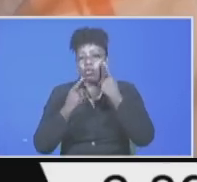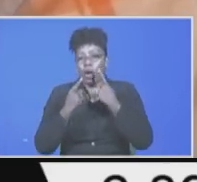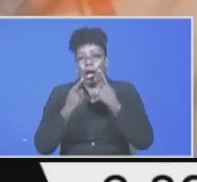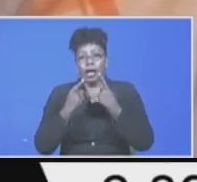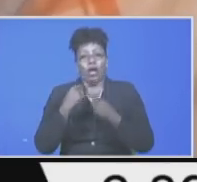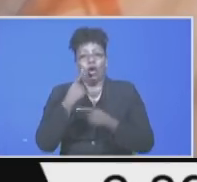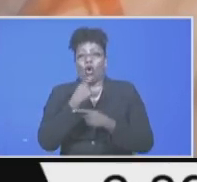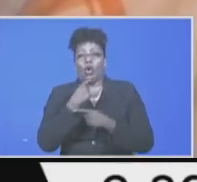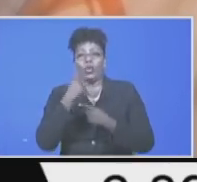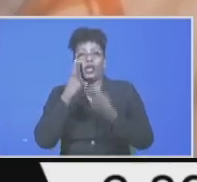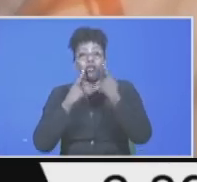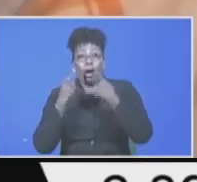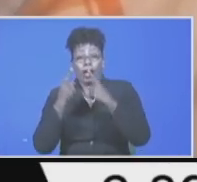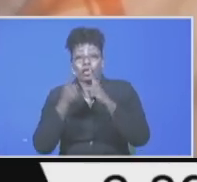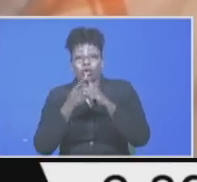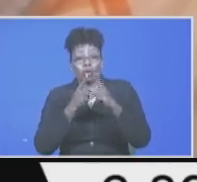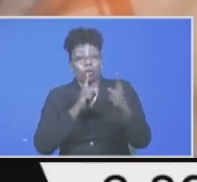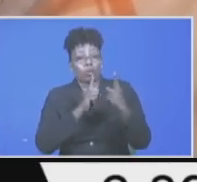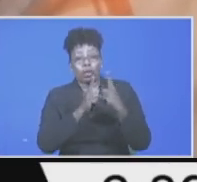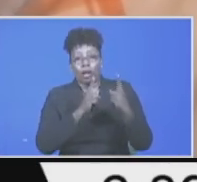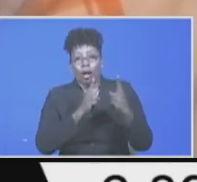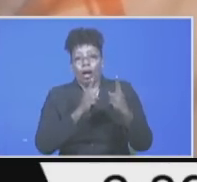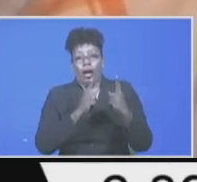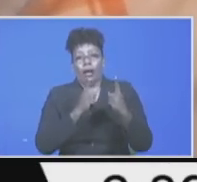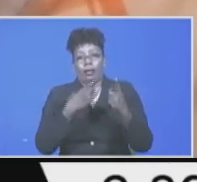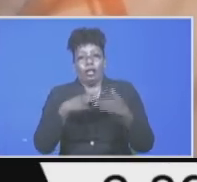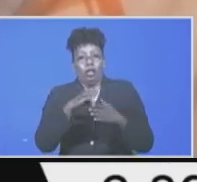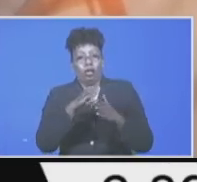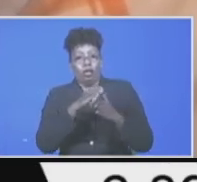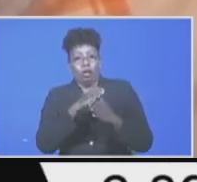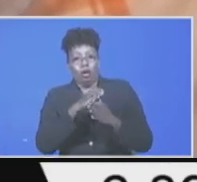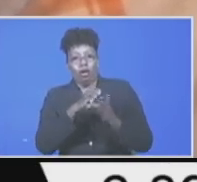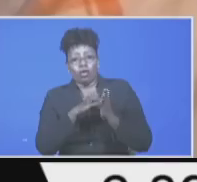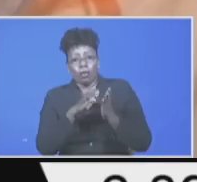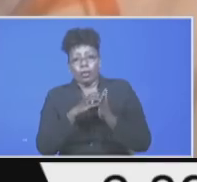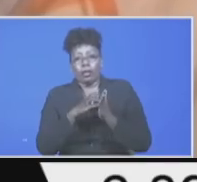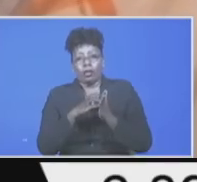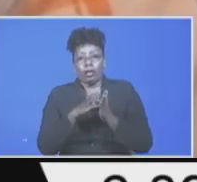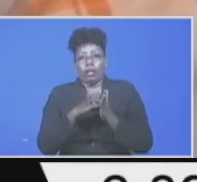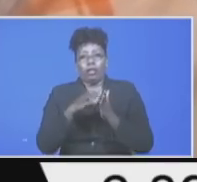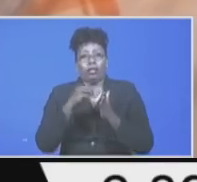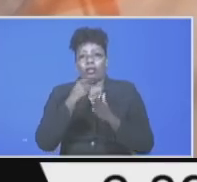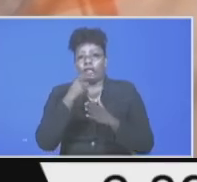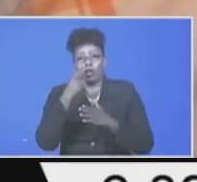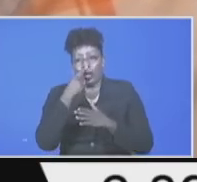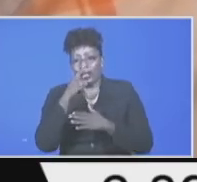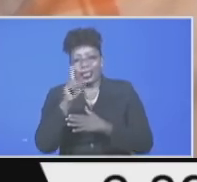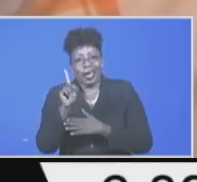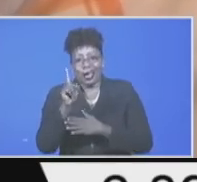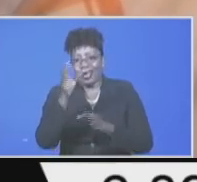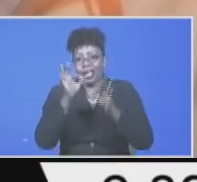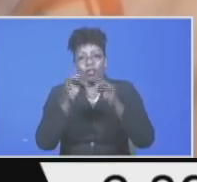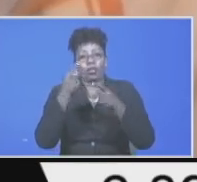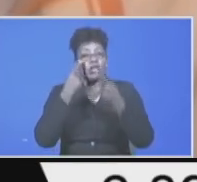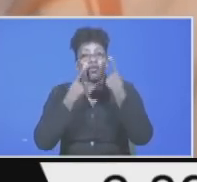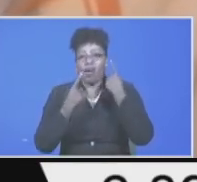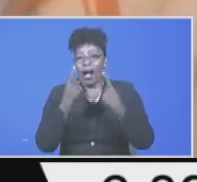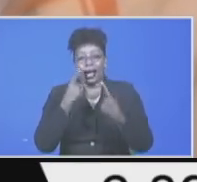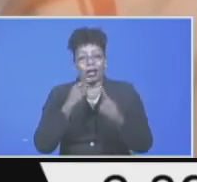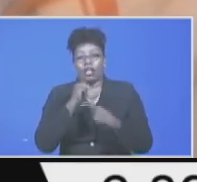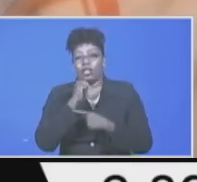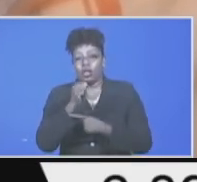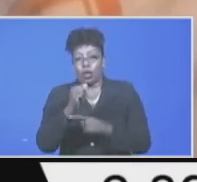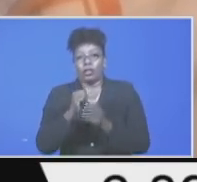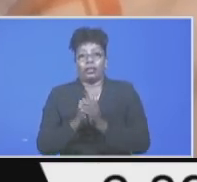who we cry to. As a matter of fact, the criminal element of our society, quite frankly, don't care whether we cry or not. But there